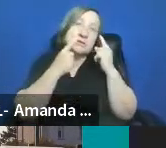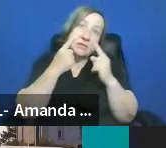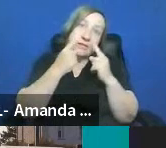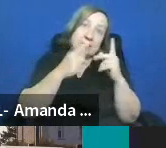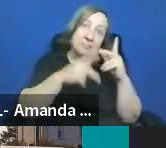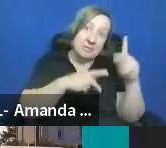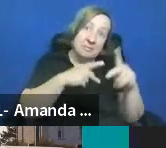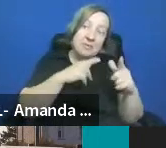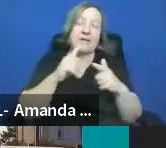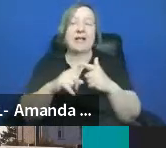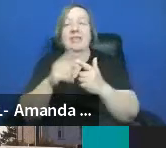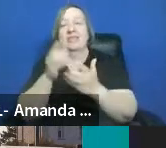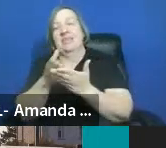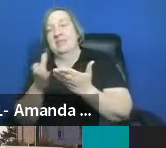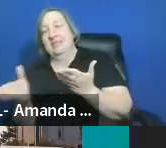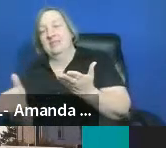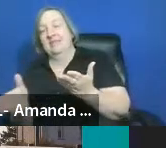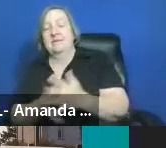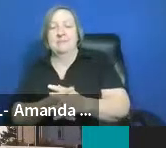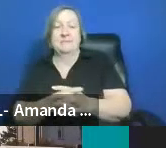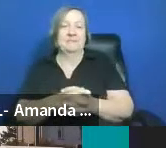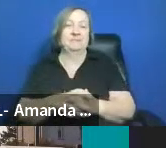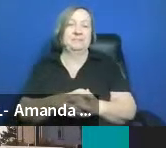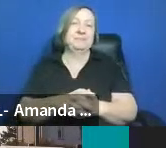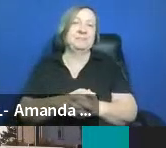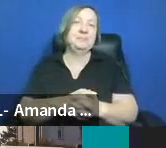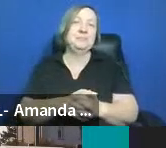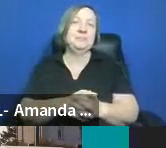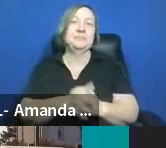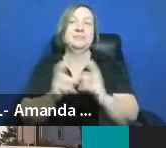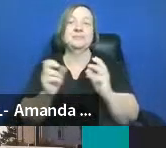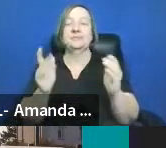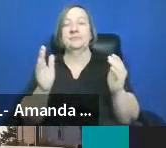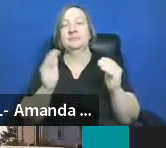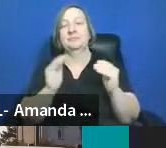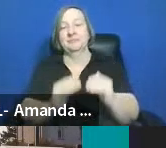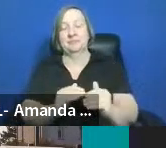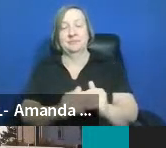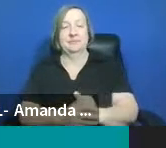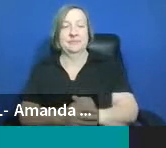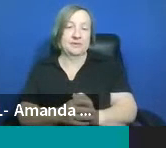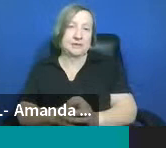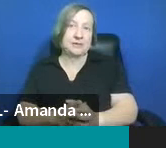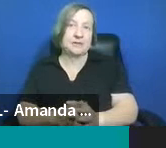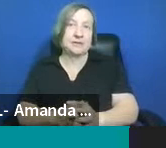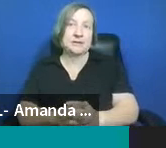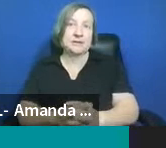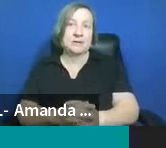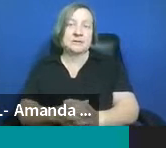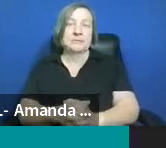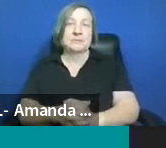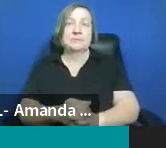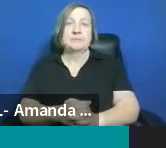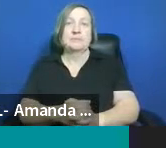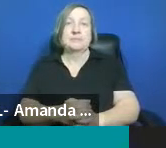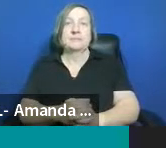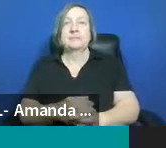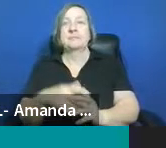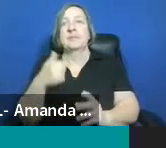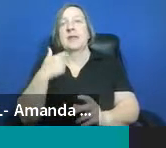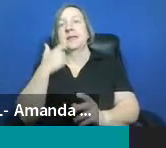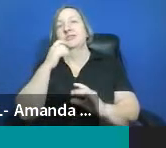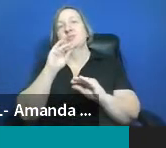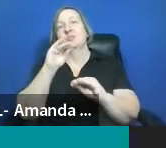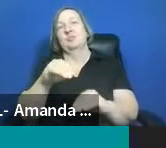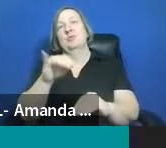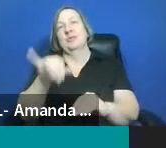of the object. Next slide, please. I just put in this slide